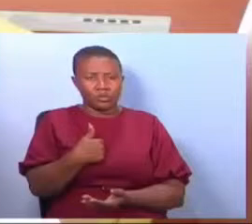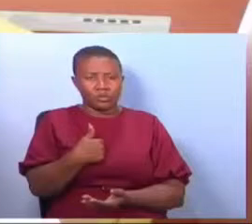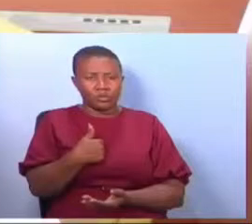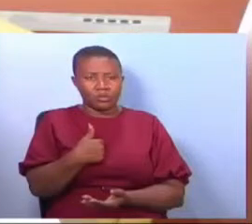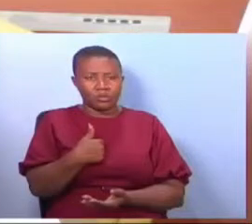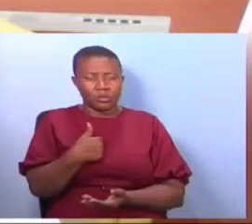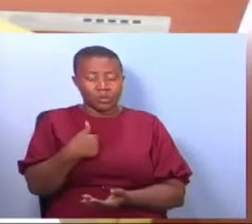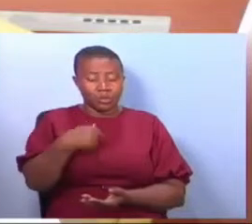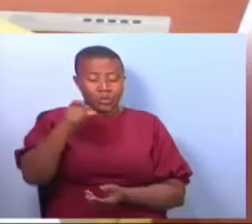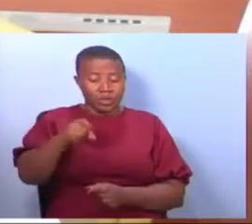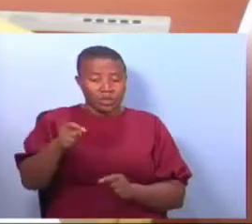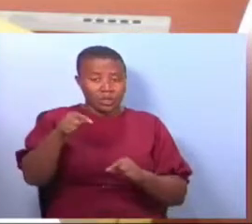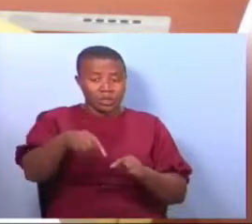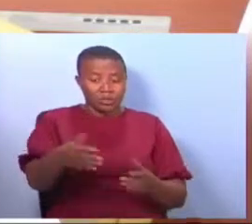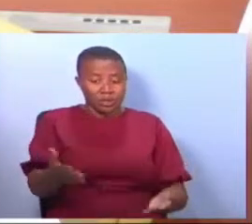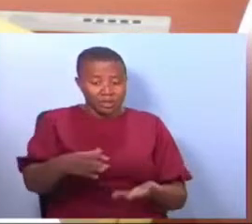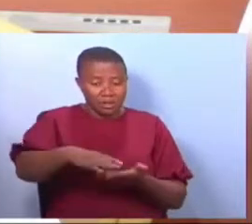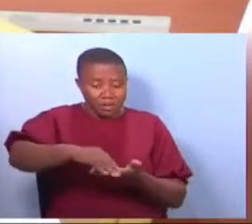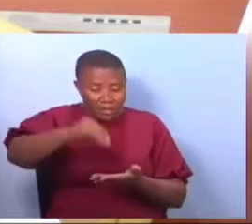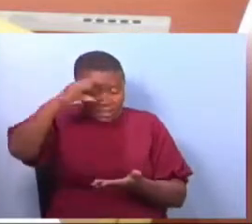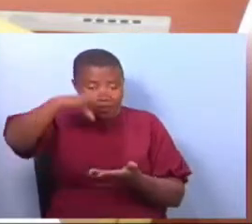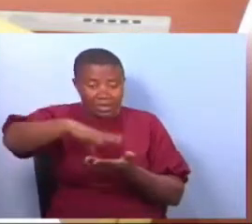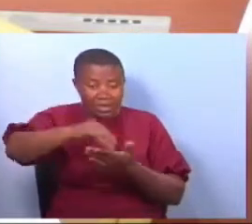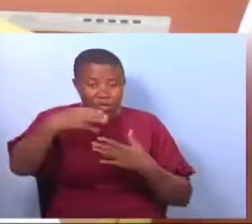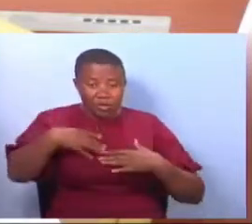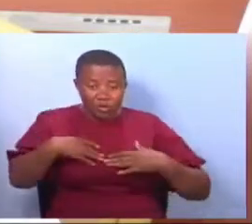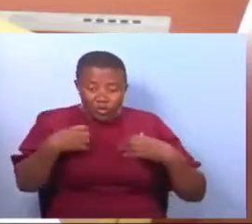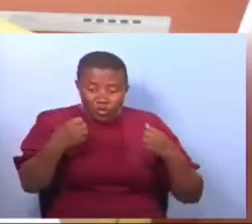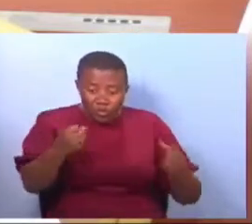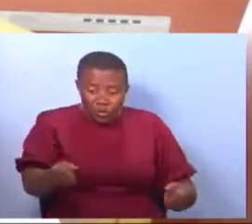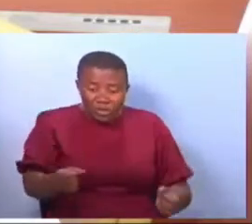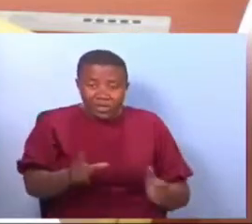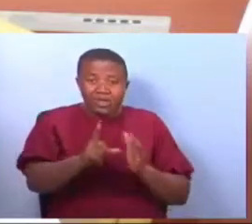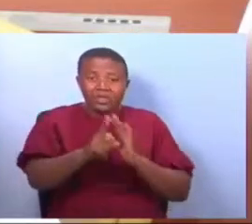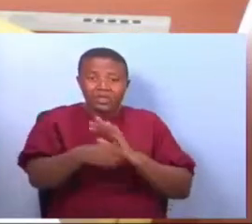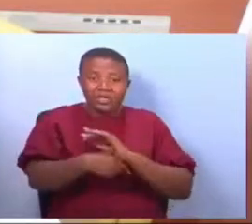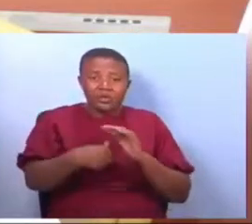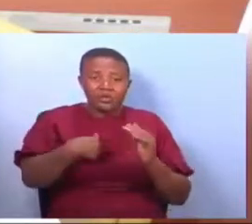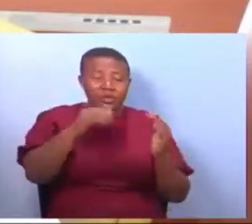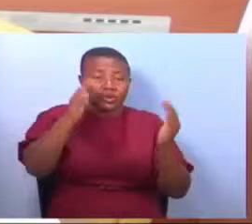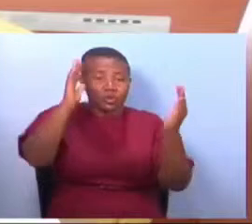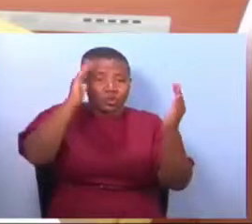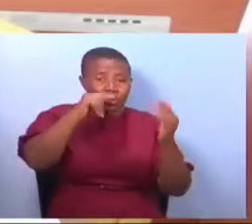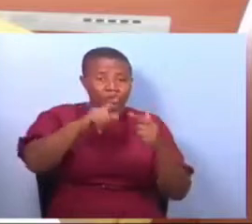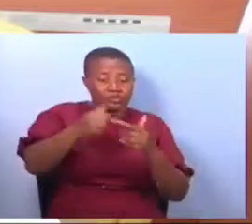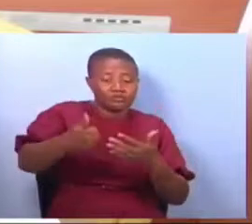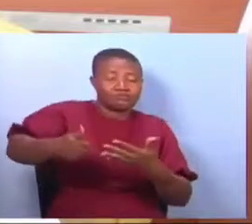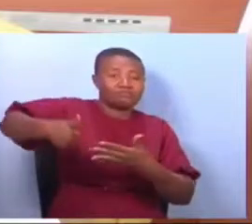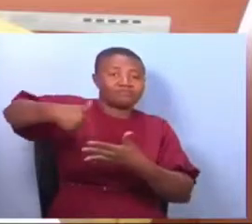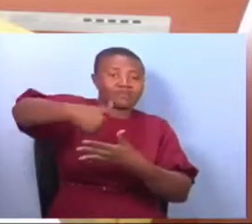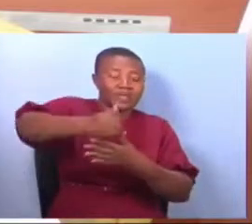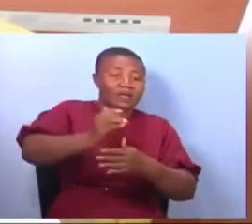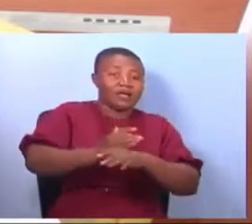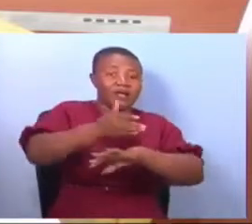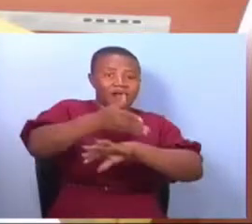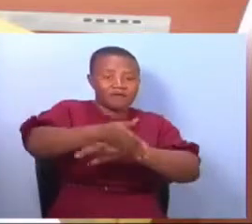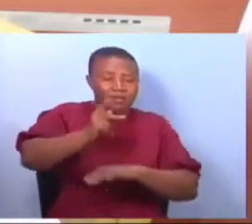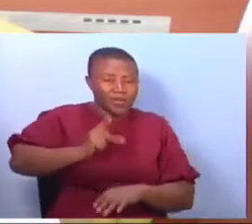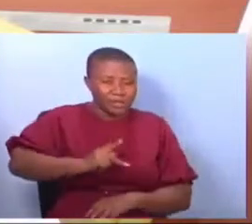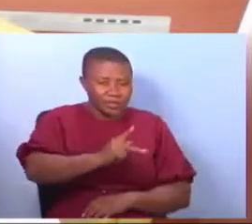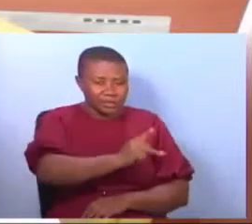learn properly and aspire to be somewhere beyond the borders of Parliament. Mr.